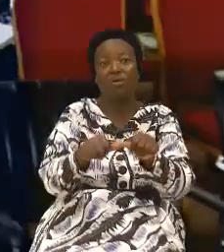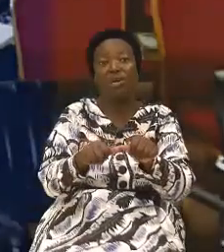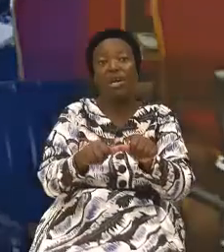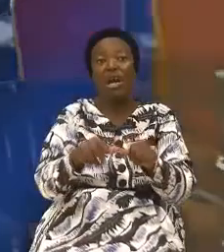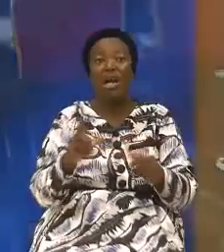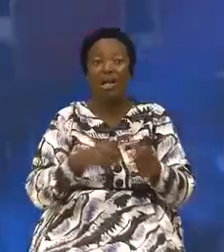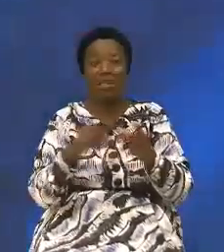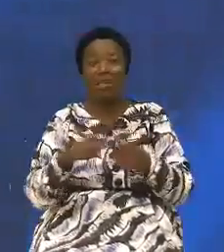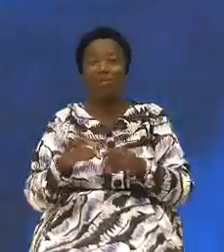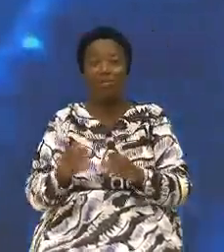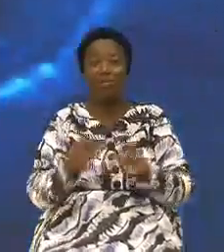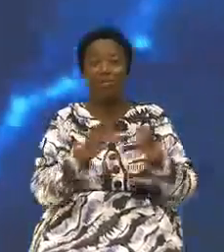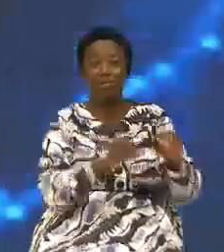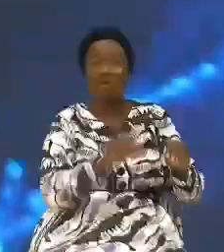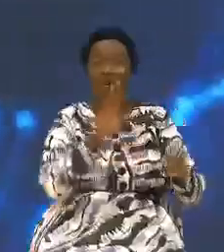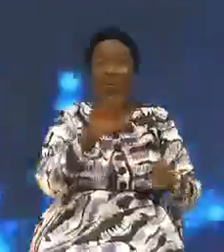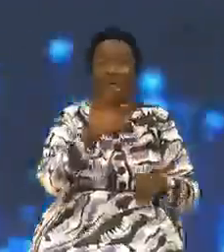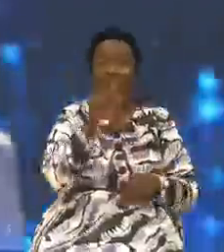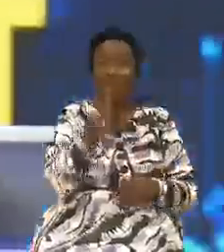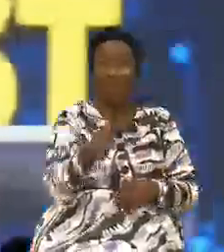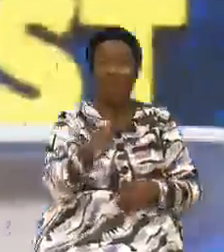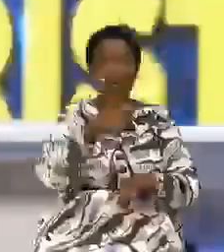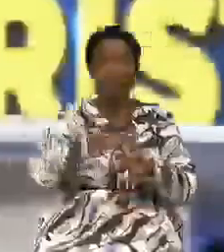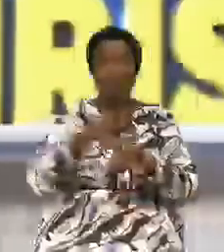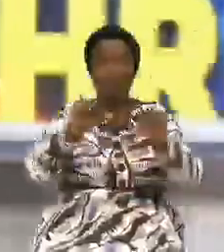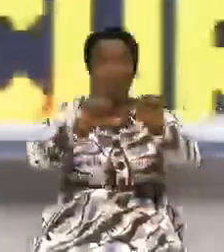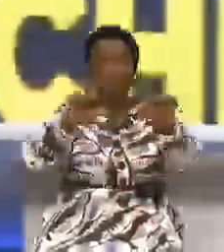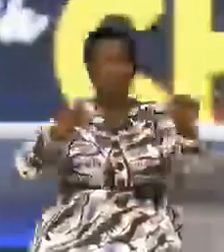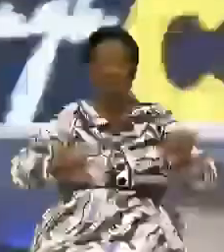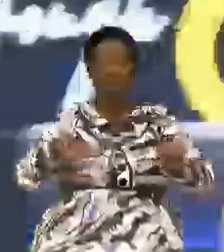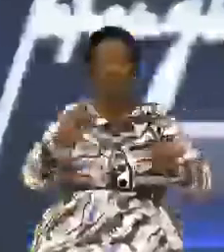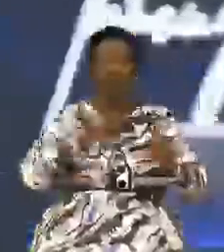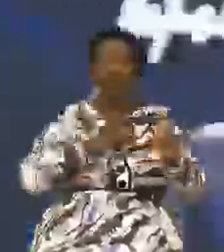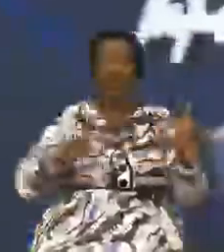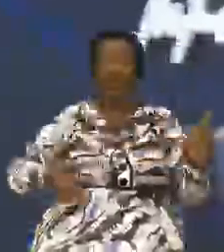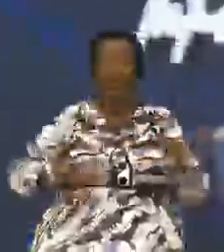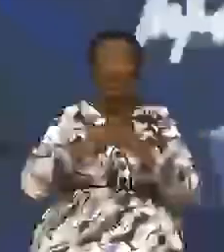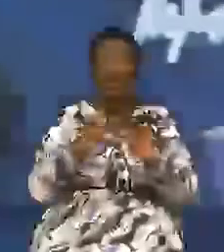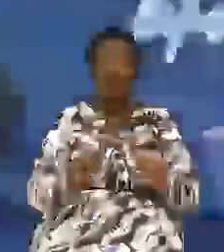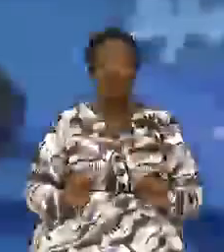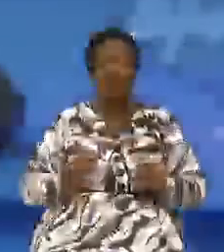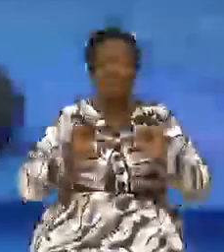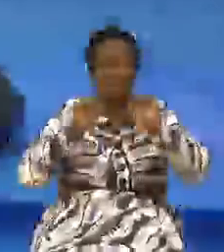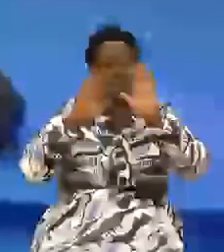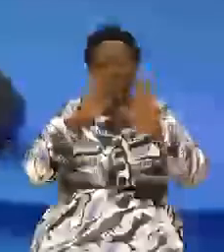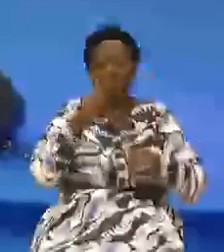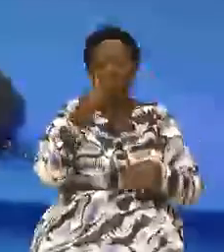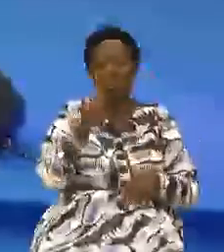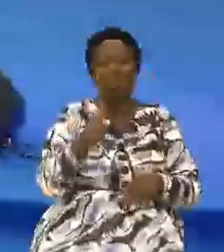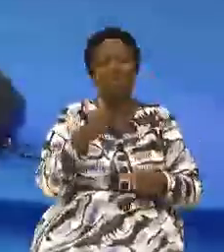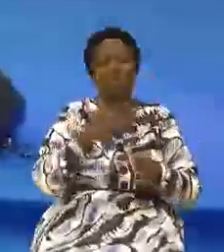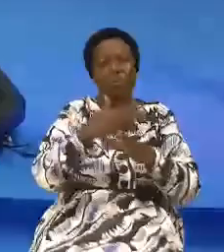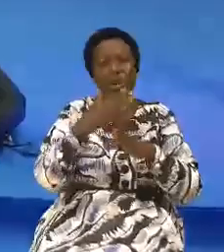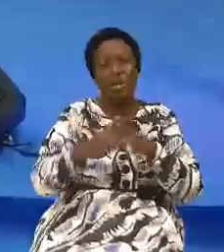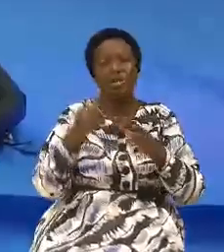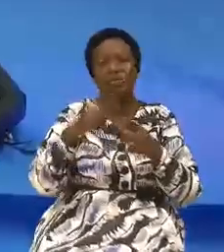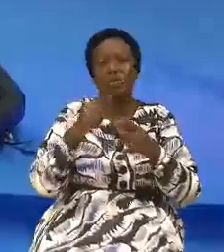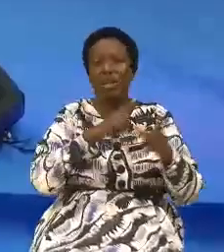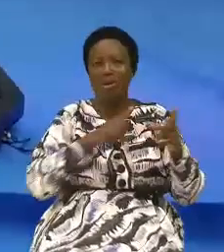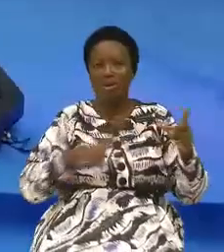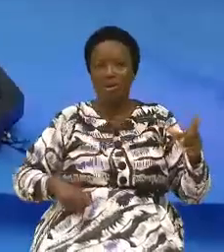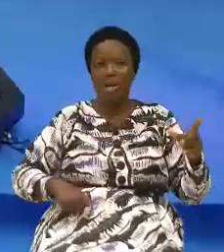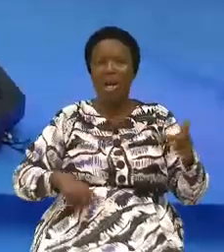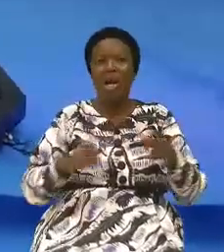lay yourself on the altar of the Lord and you consecrate yourself completely to the Lord. And the Lord